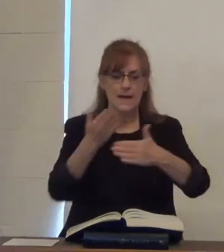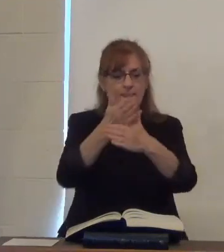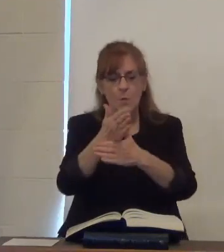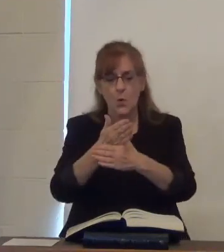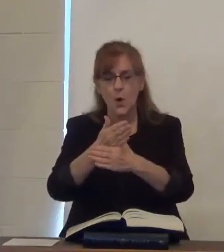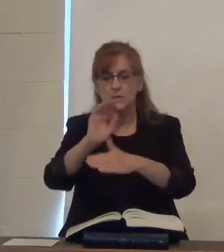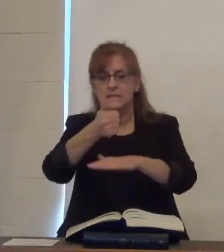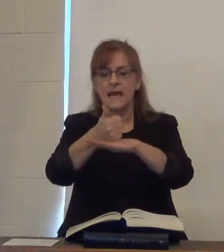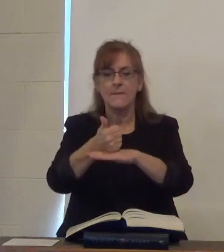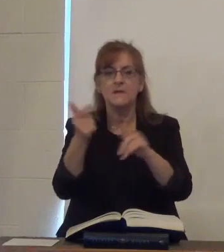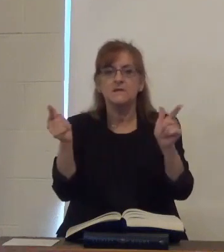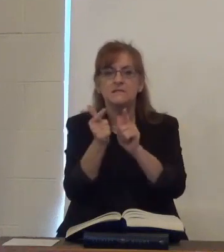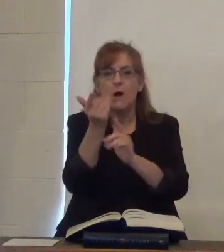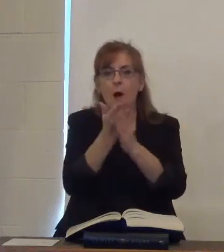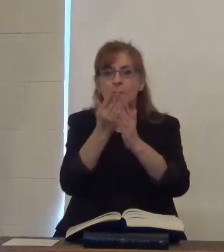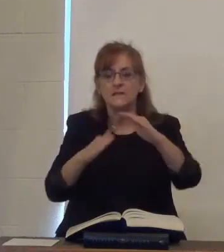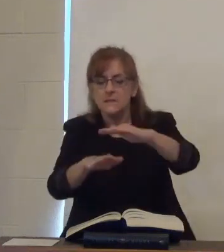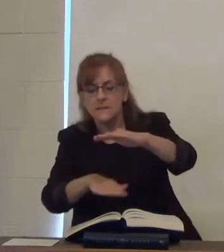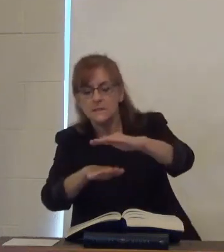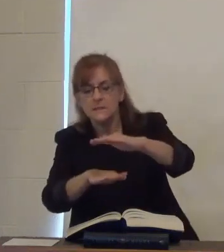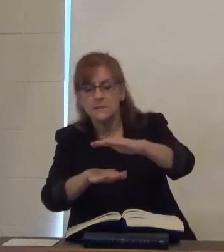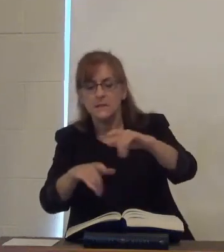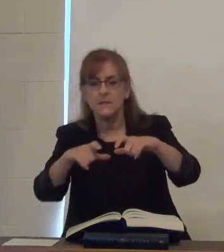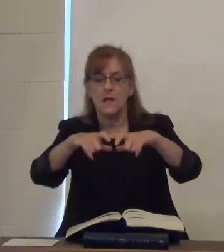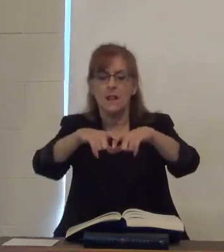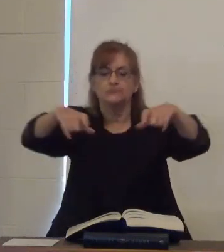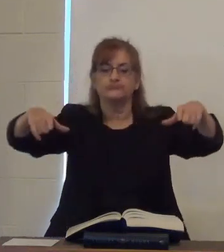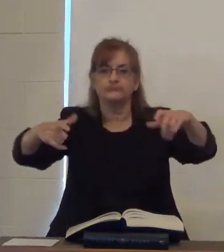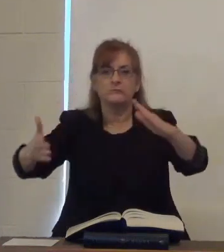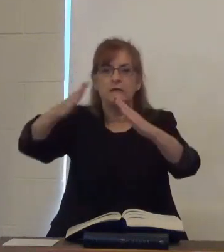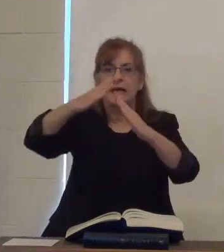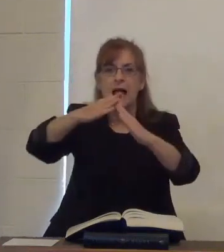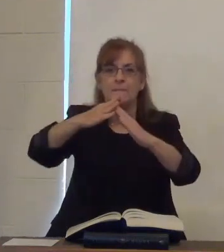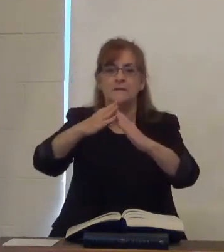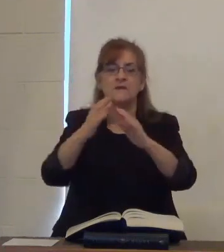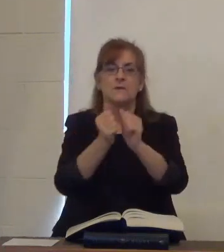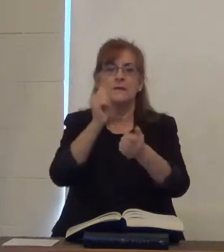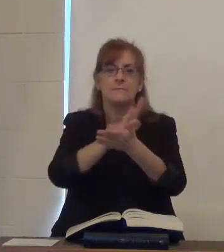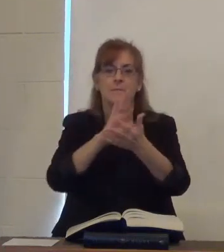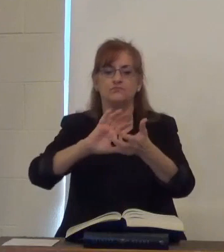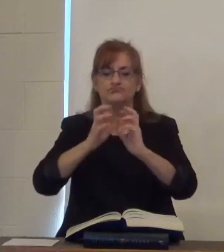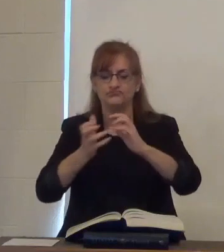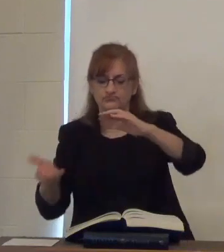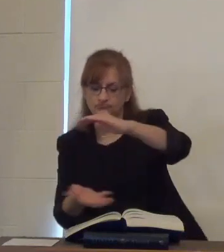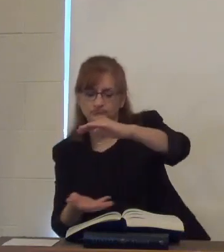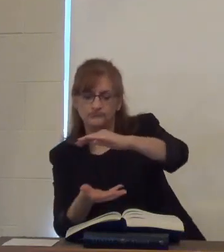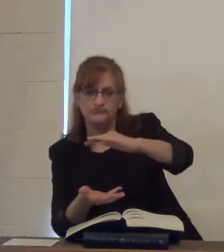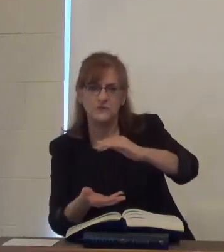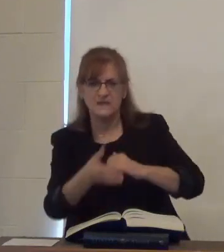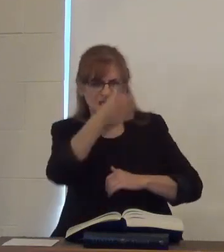the smaller kindling pieces under the larger pieces of wood and put some paper under it all. But his father always told